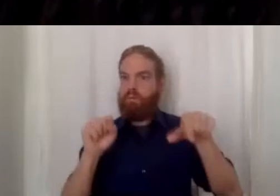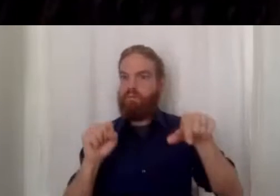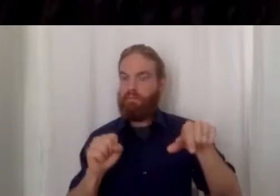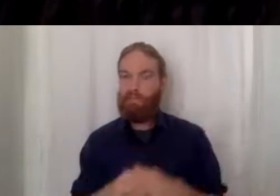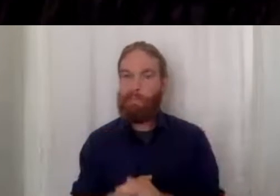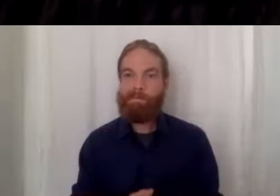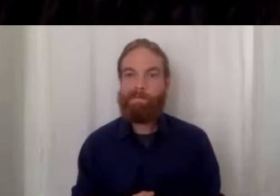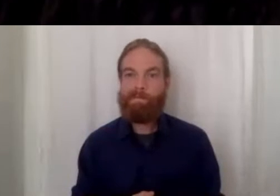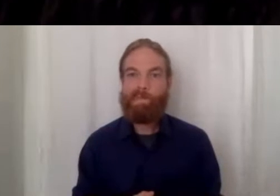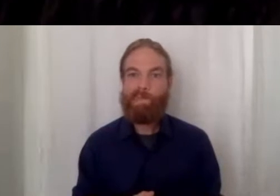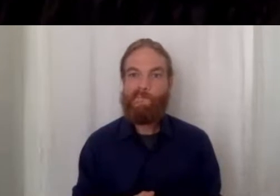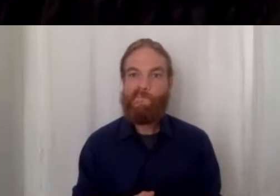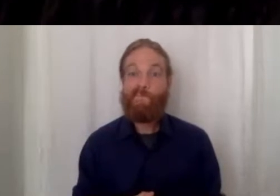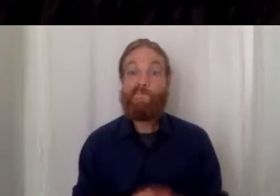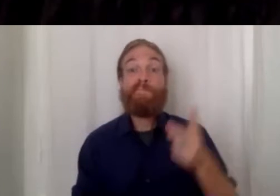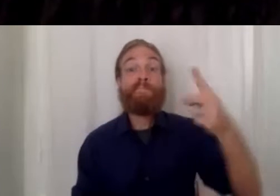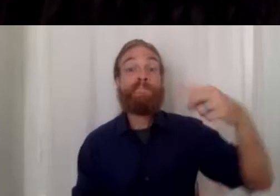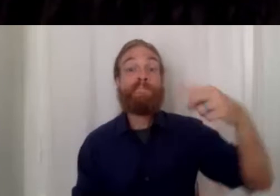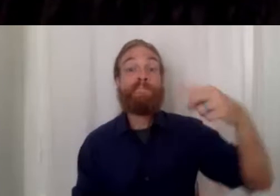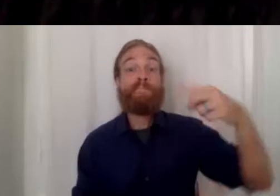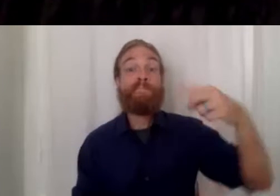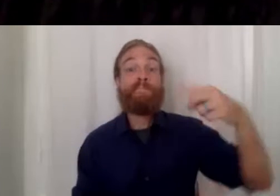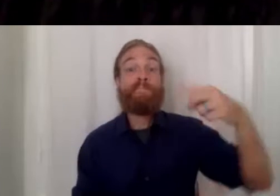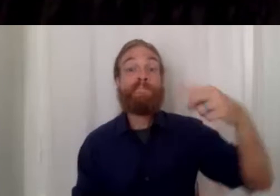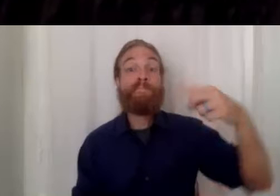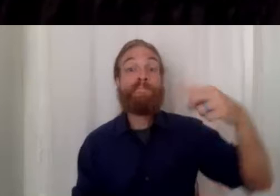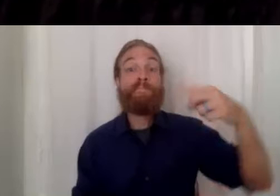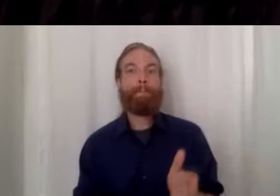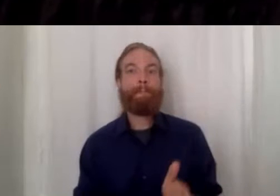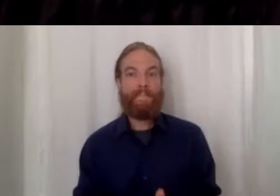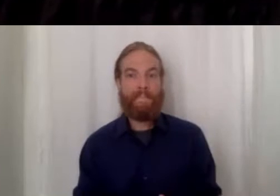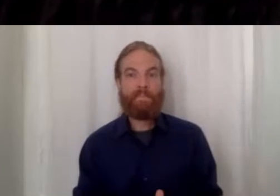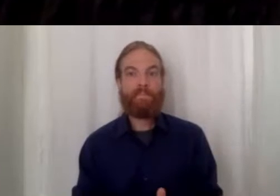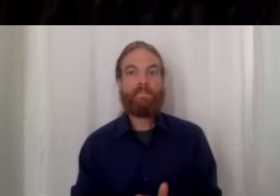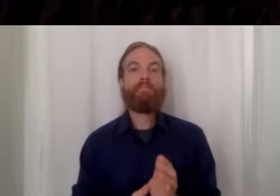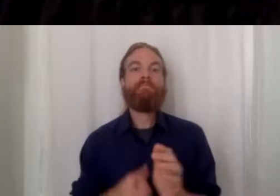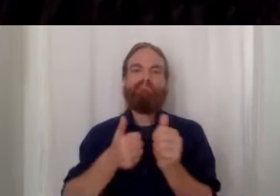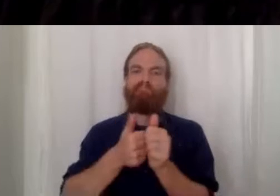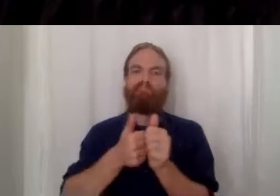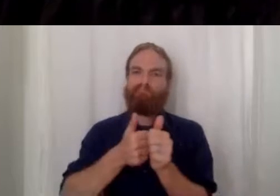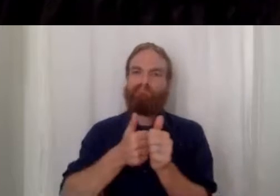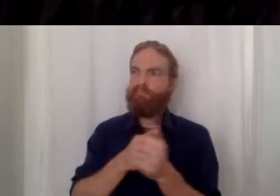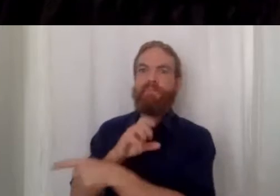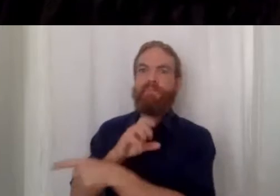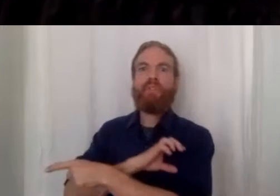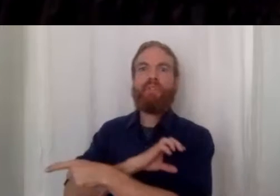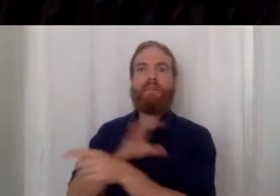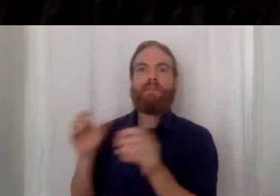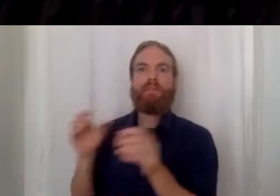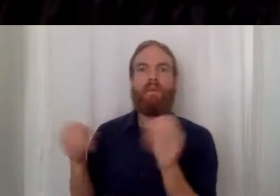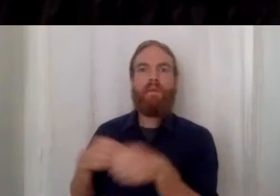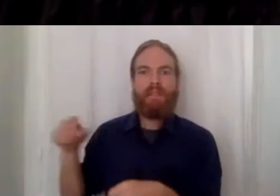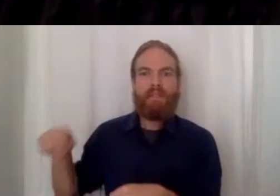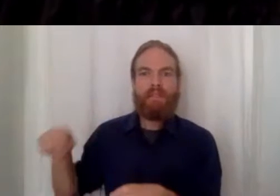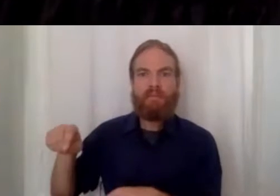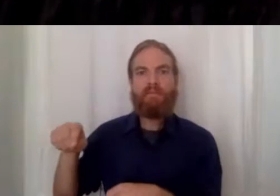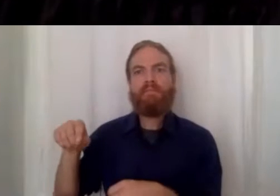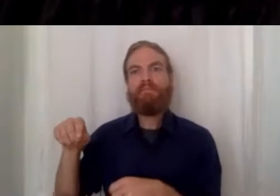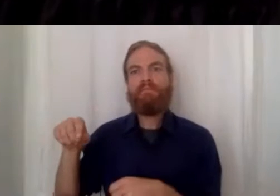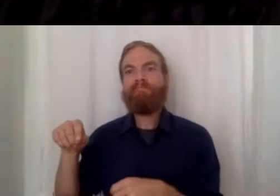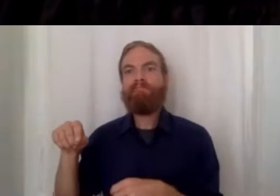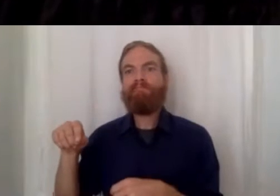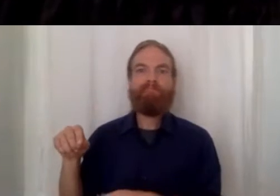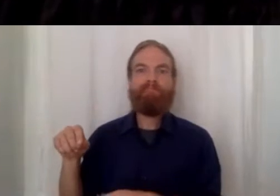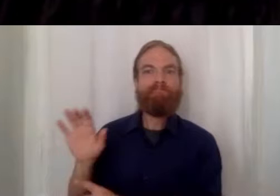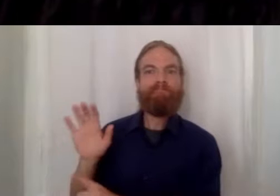Beacon unit, to help people that are having some needs in the behavioral health